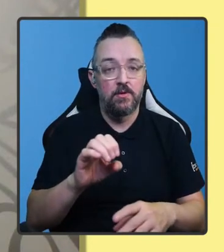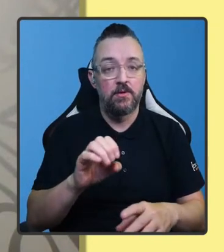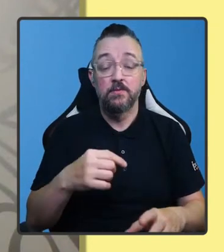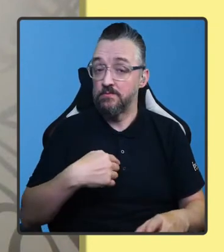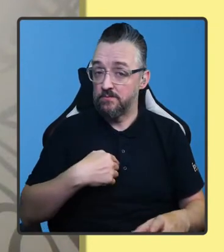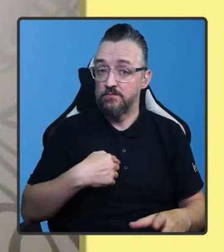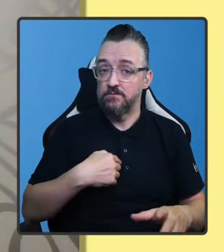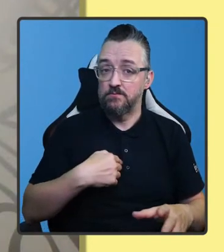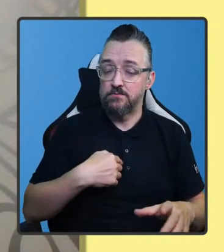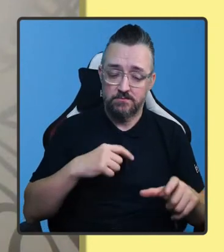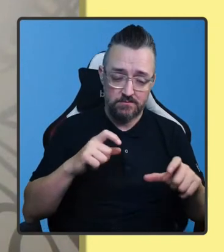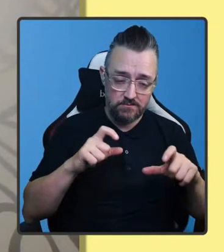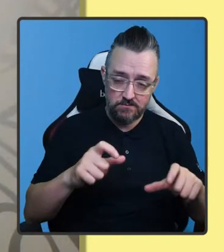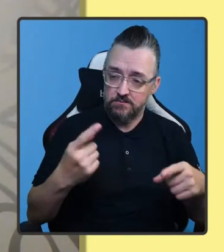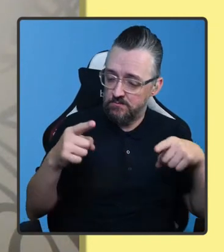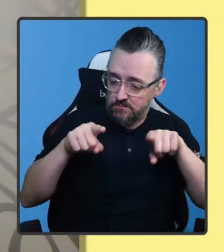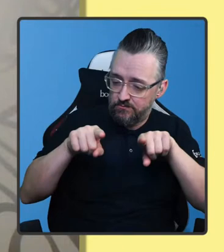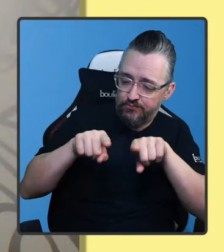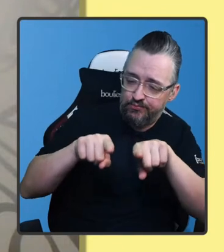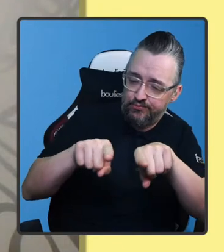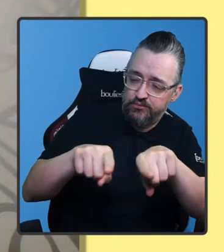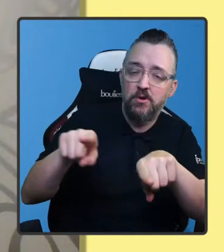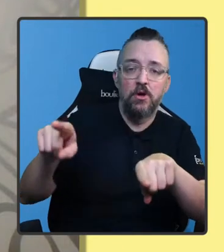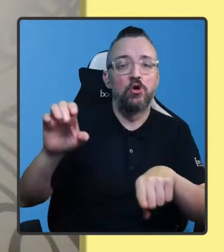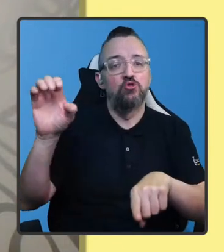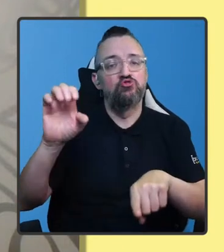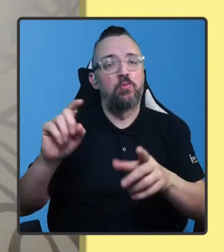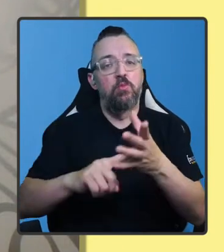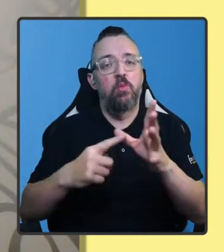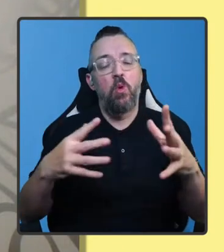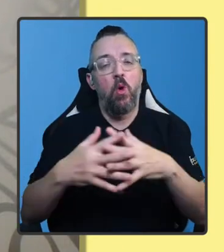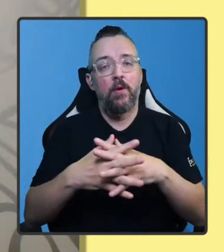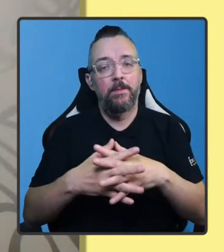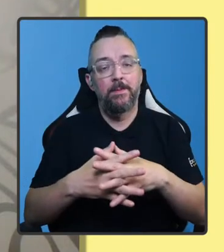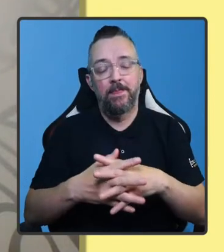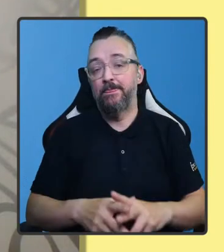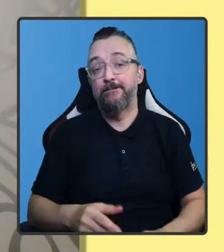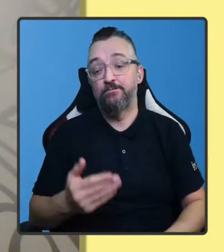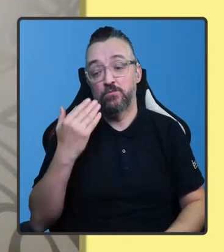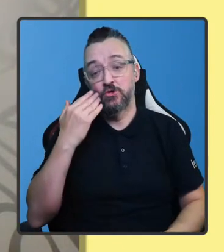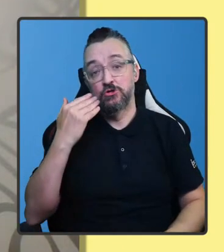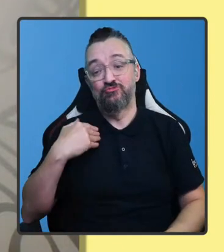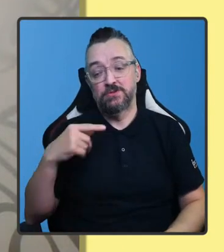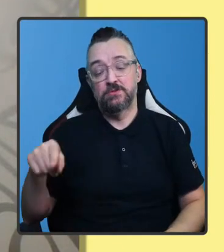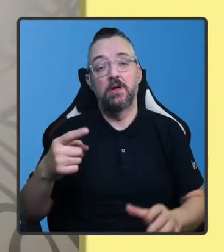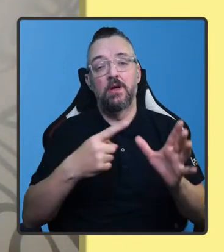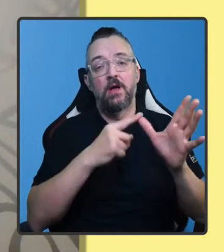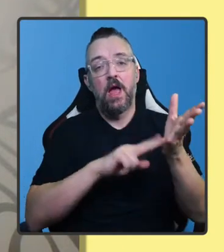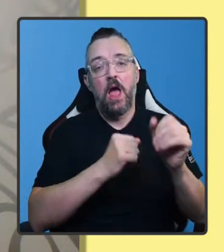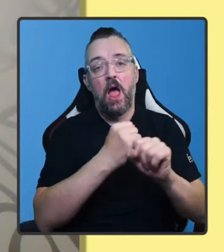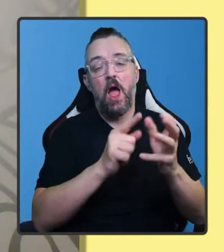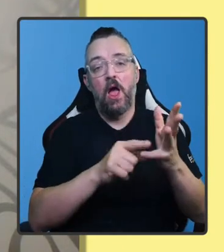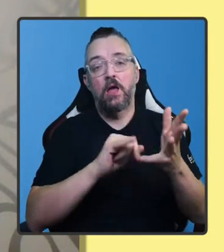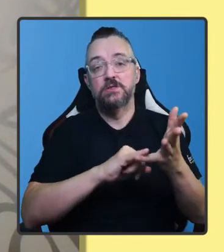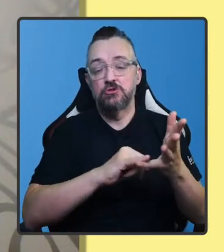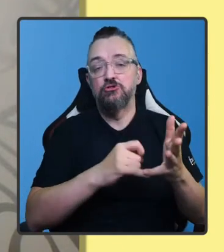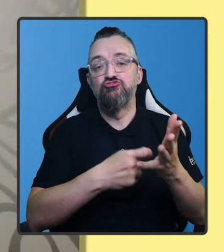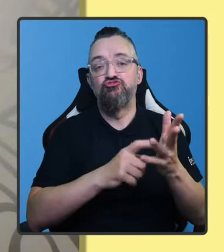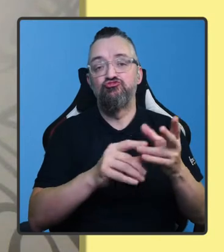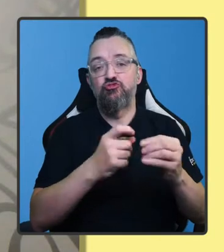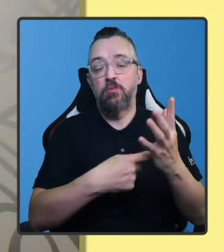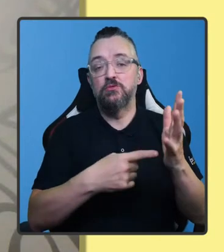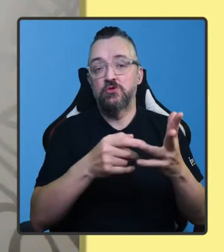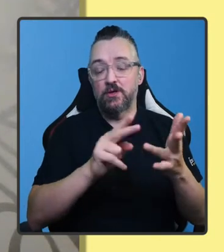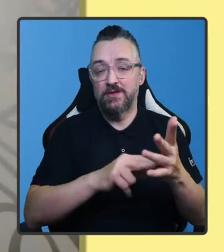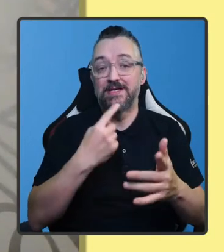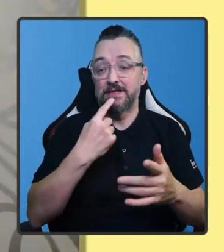Scotland aligned with European law. And Angus Robertson said in a recent appearance to my committee, alignment will ease the future